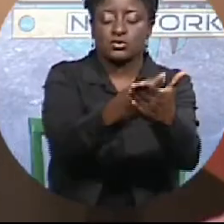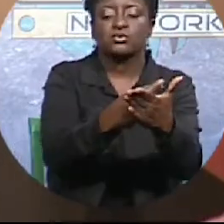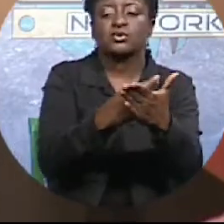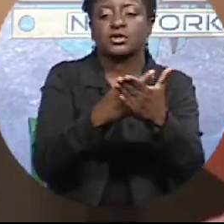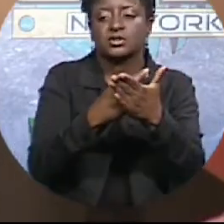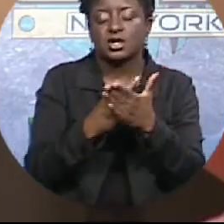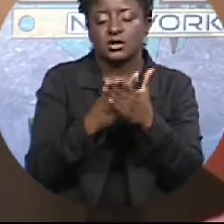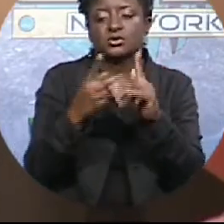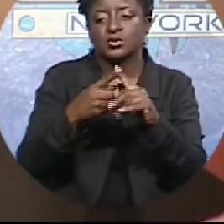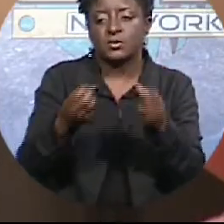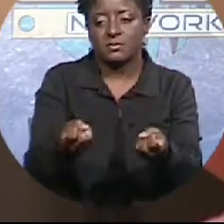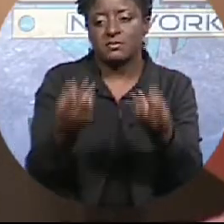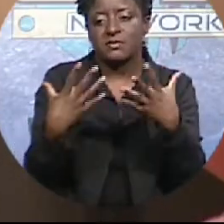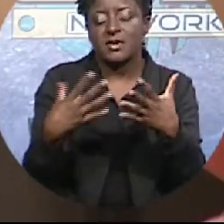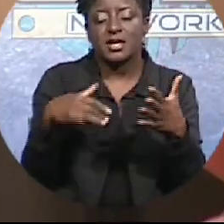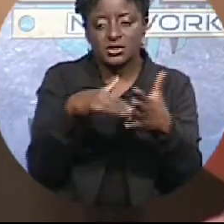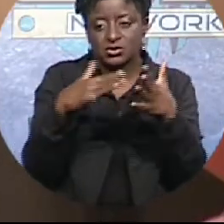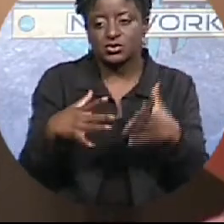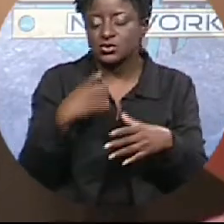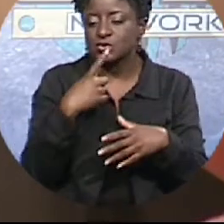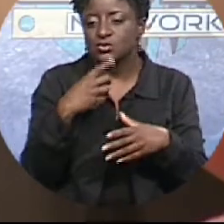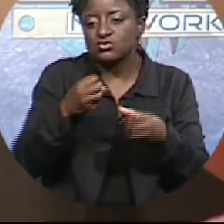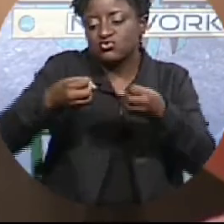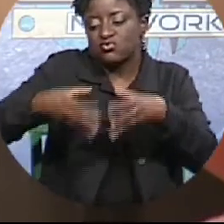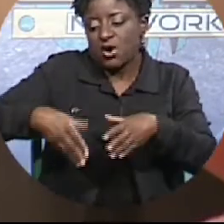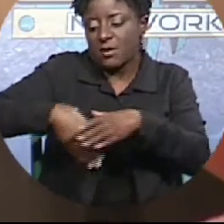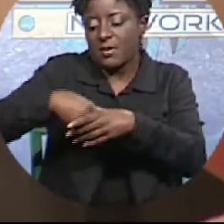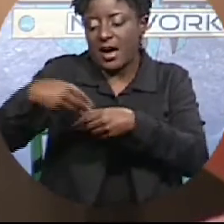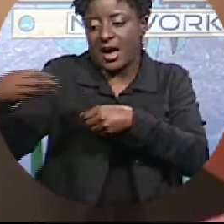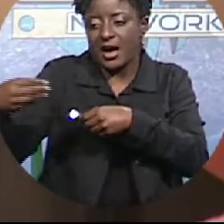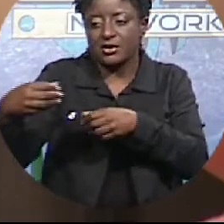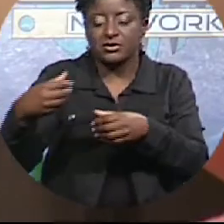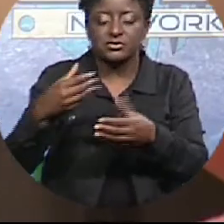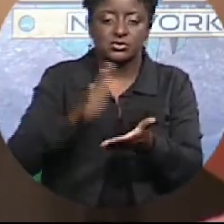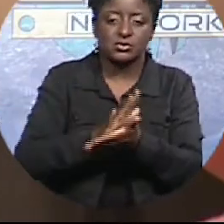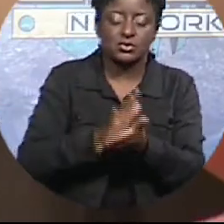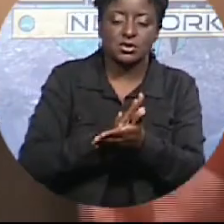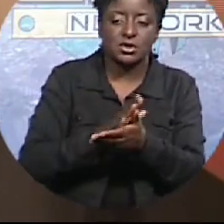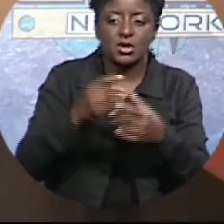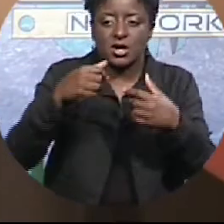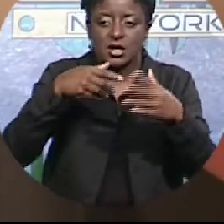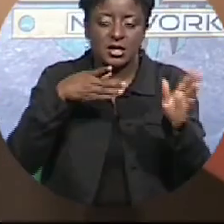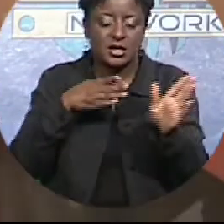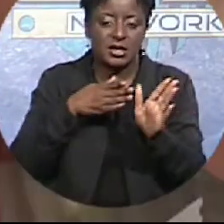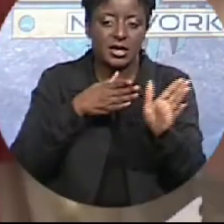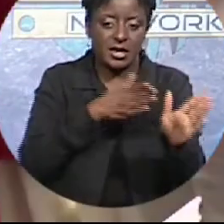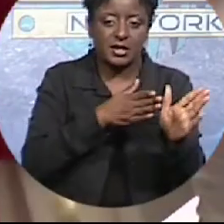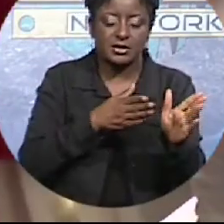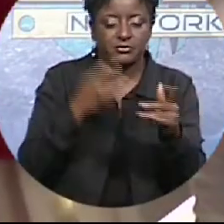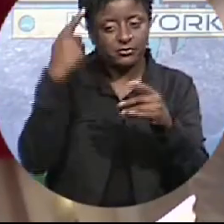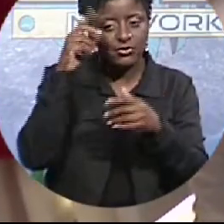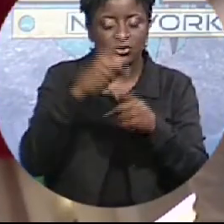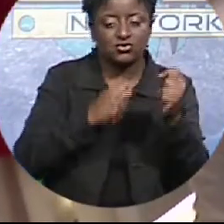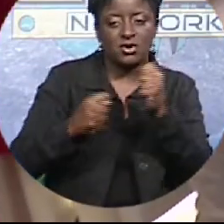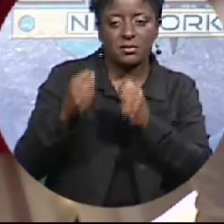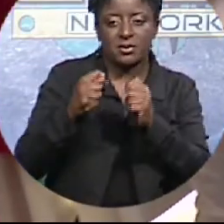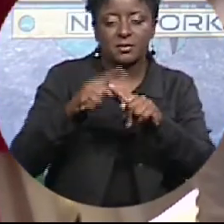who are dropouts, headed for trouble, already in trouble, but they have ability.